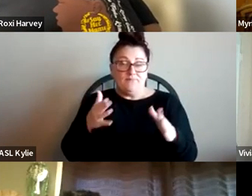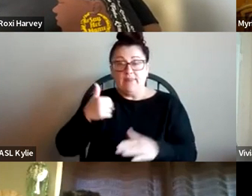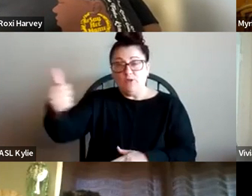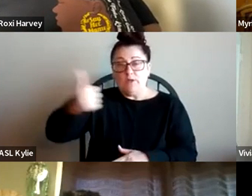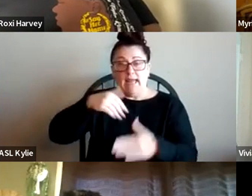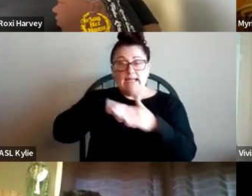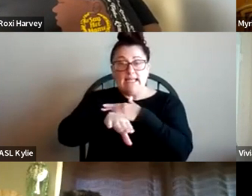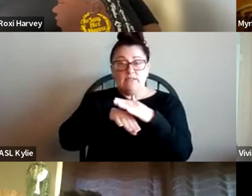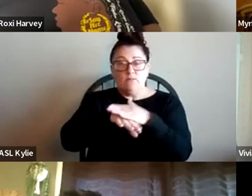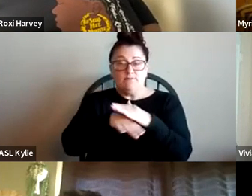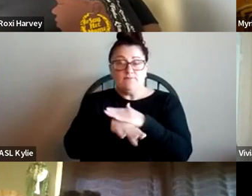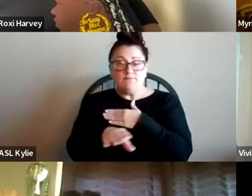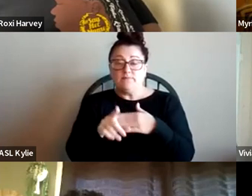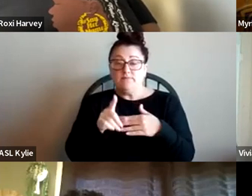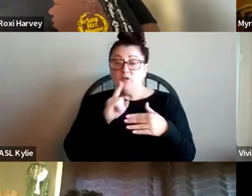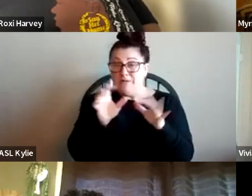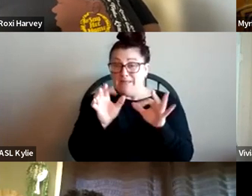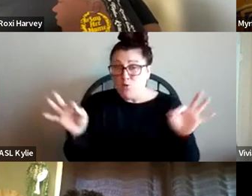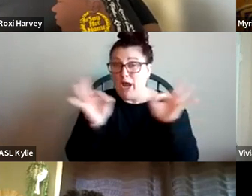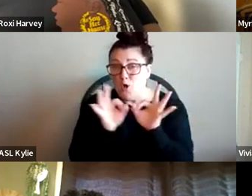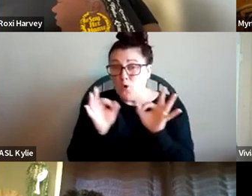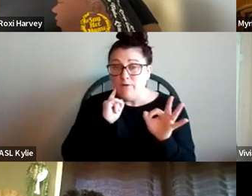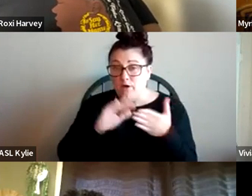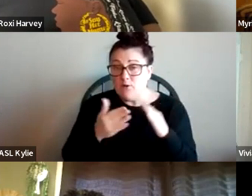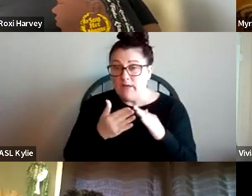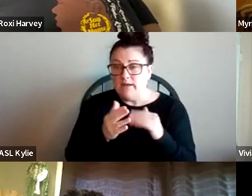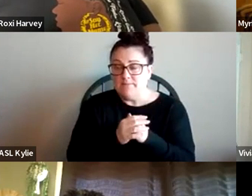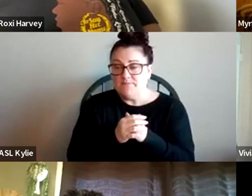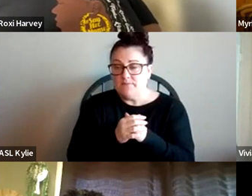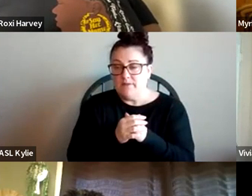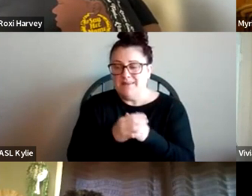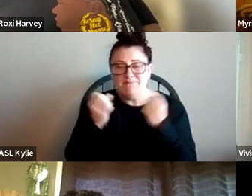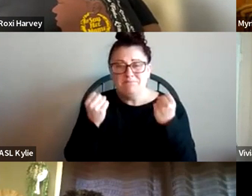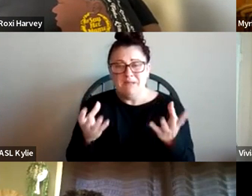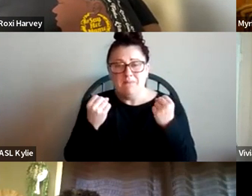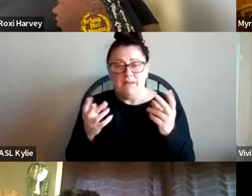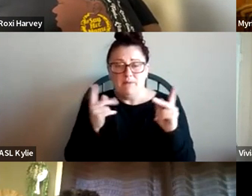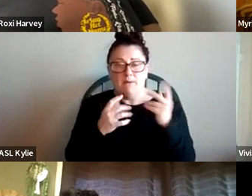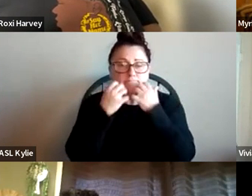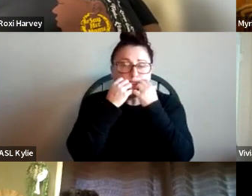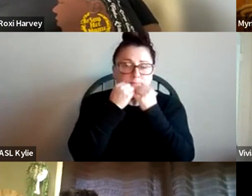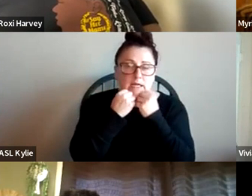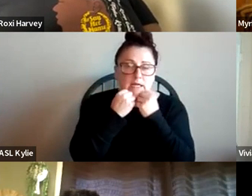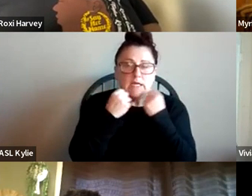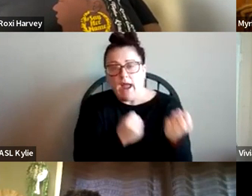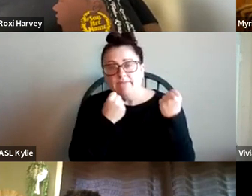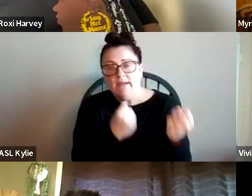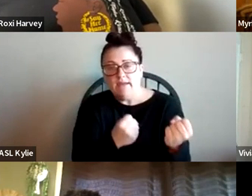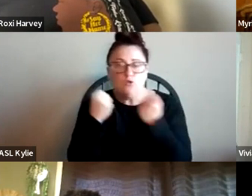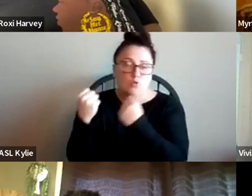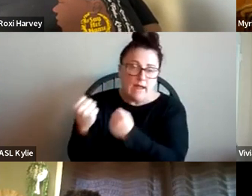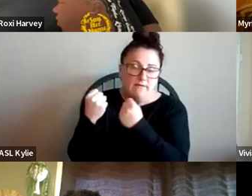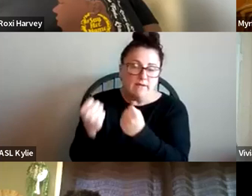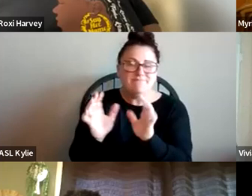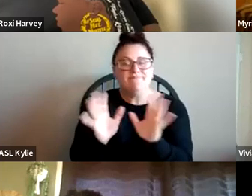accessible and a priority within our community. We have too many folks that value driving cars, and we